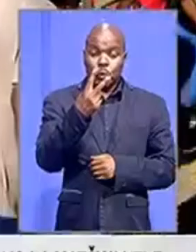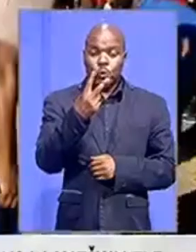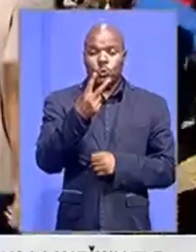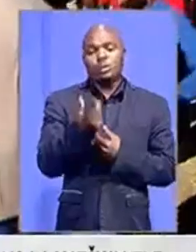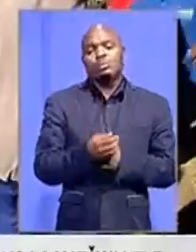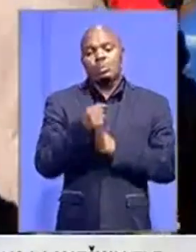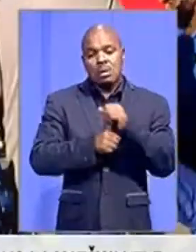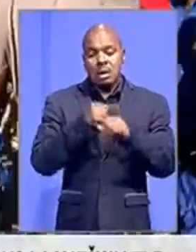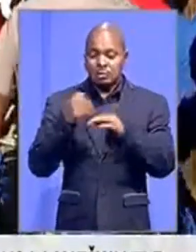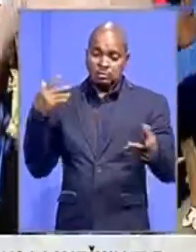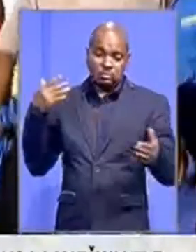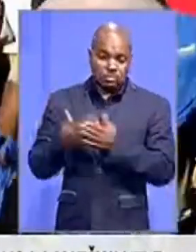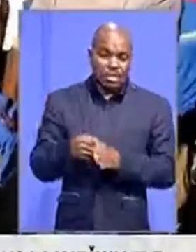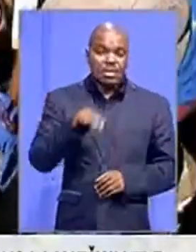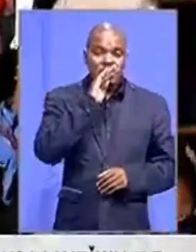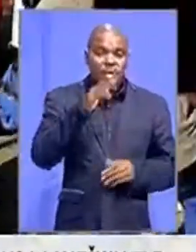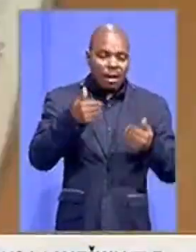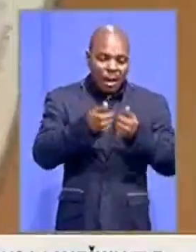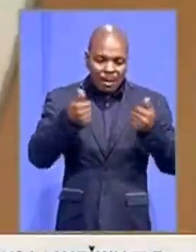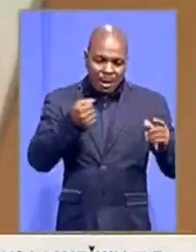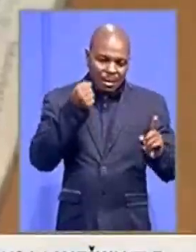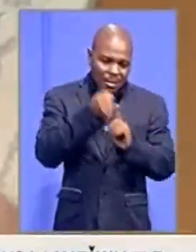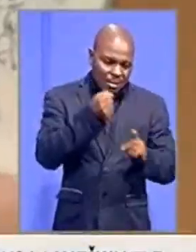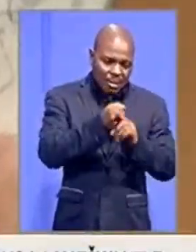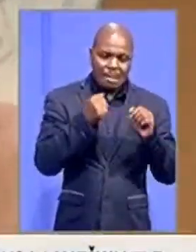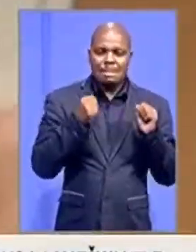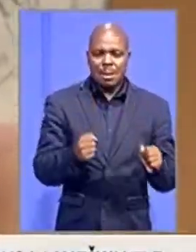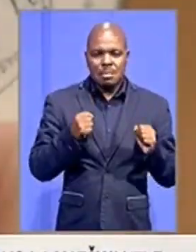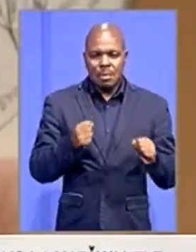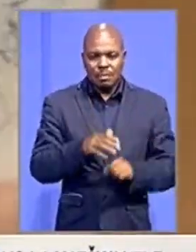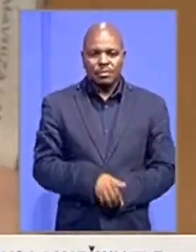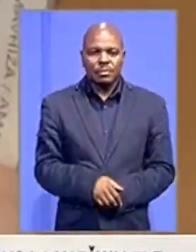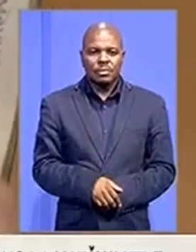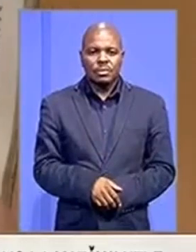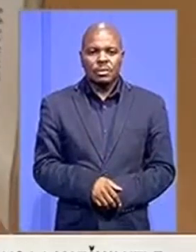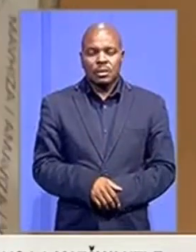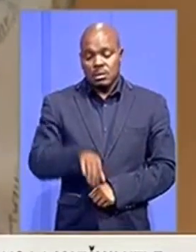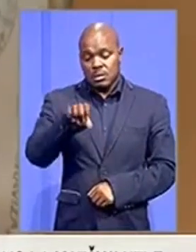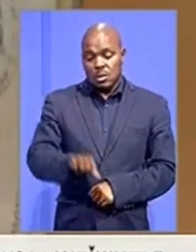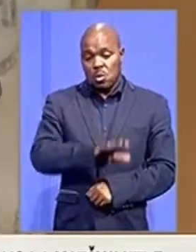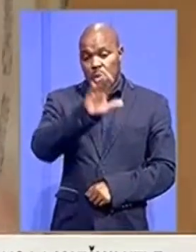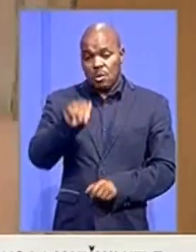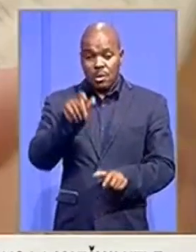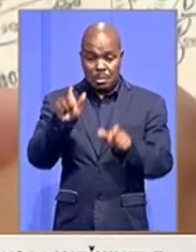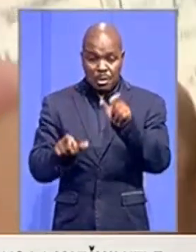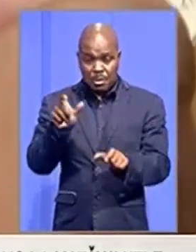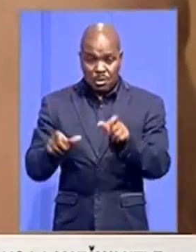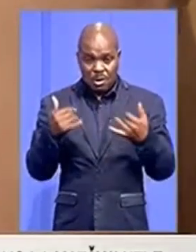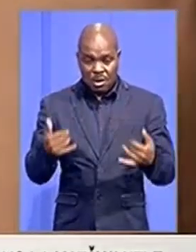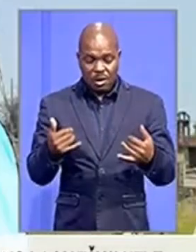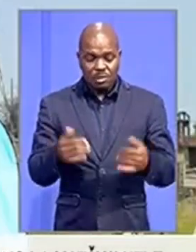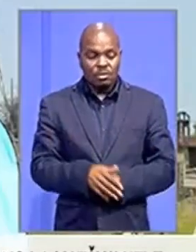go bonala ntwa kgatlhanong le kgethololo e sa legole le go fela. South Africans today are turning their